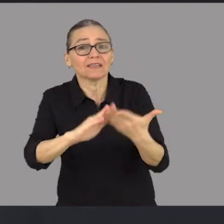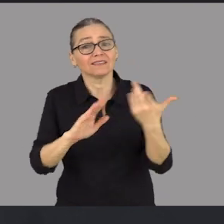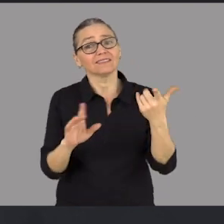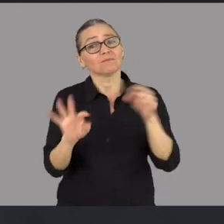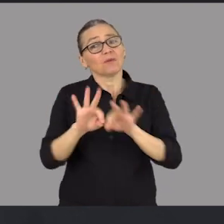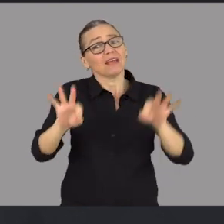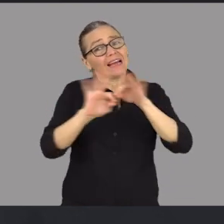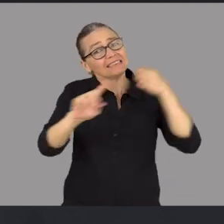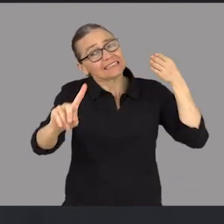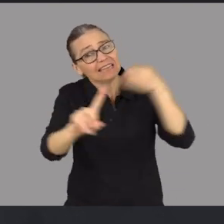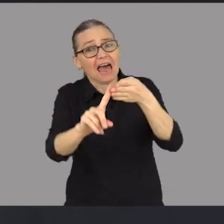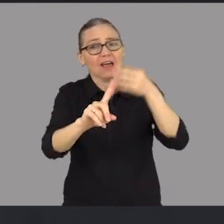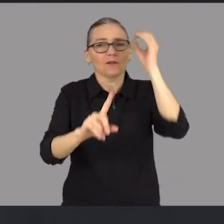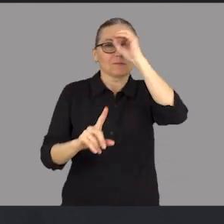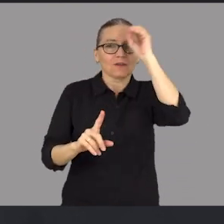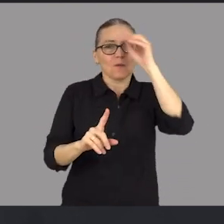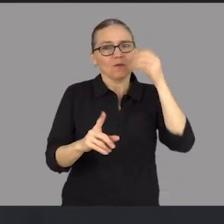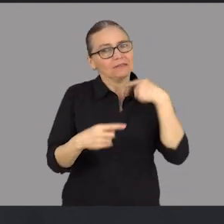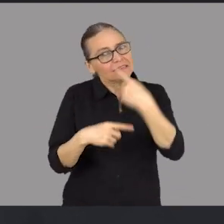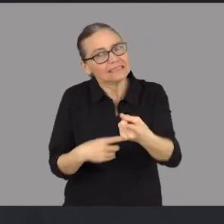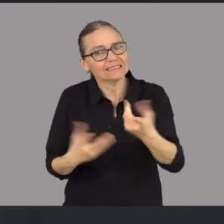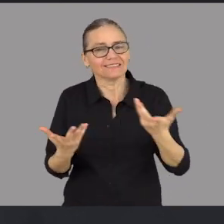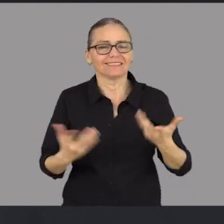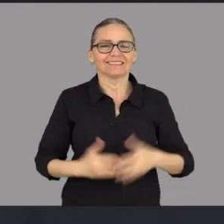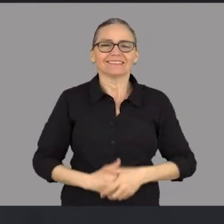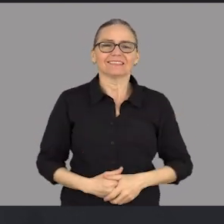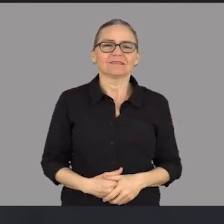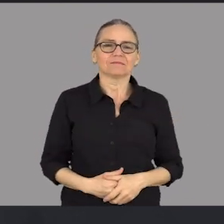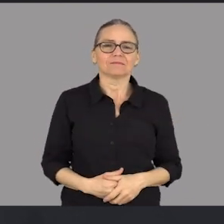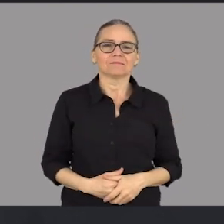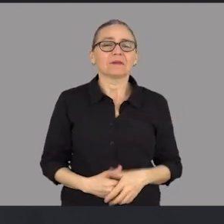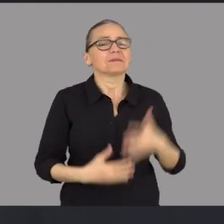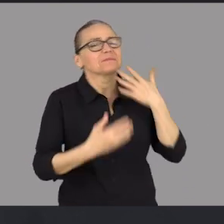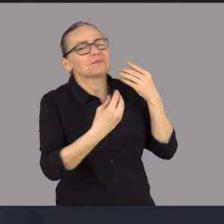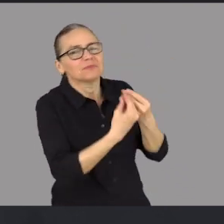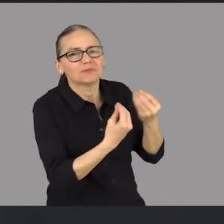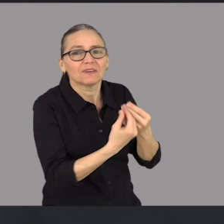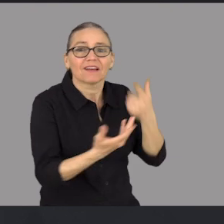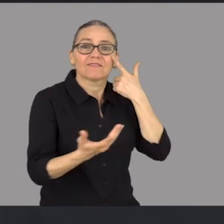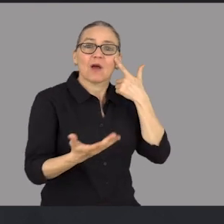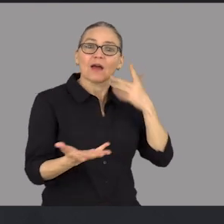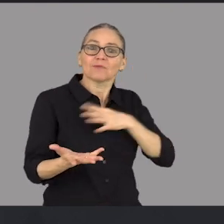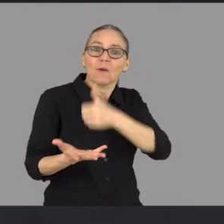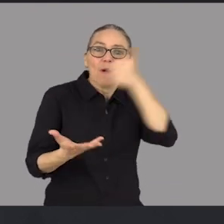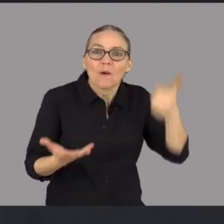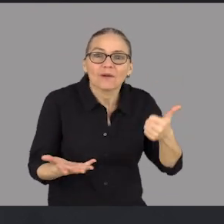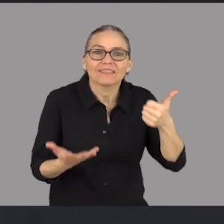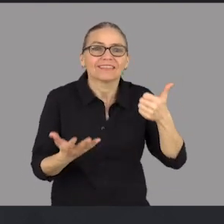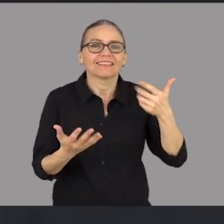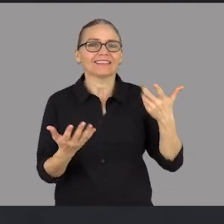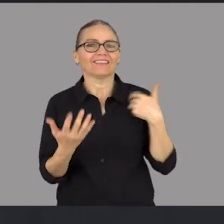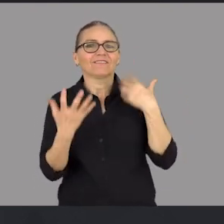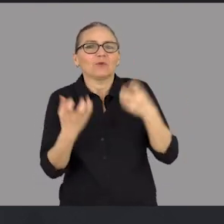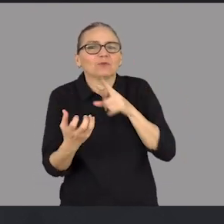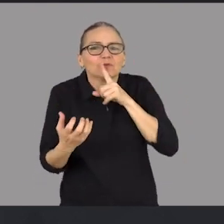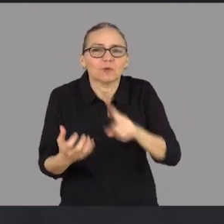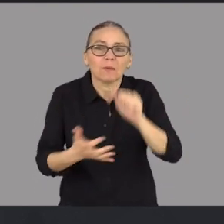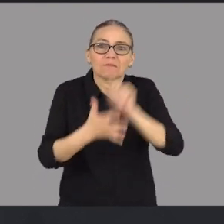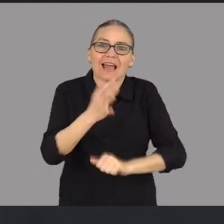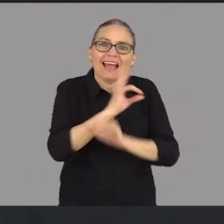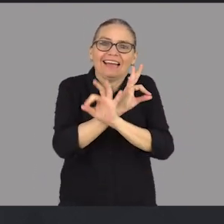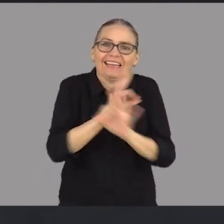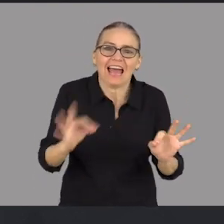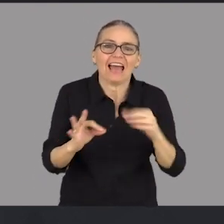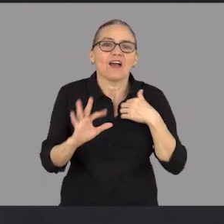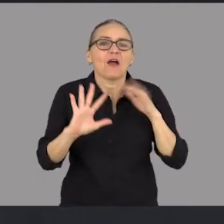our Facebook message as well. We've received stuff there. So to me, it's just, when you have the connection